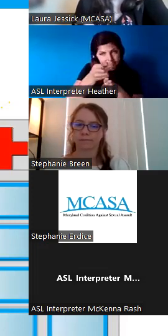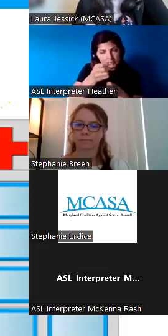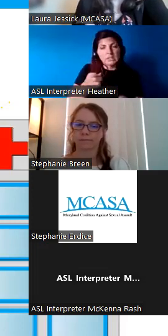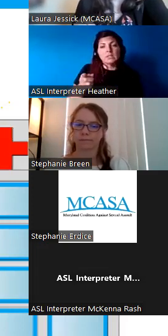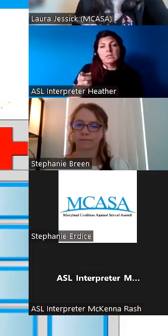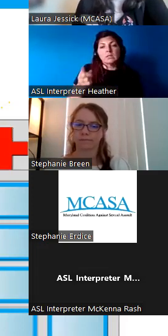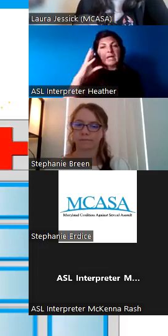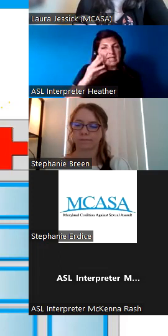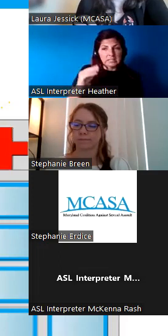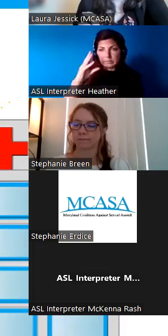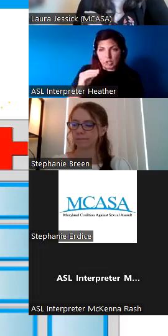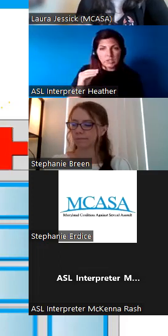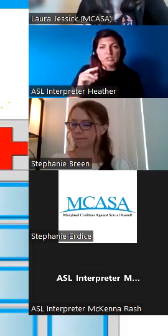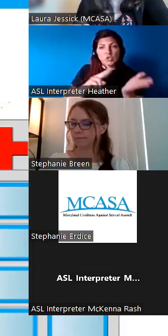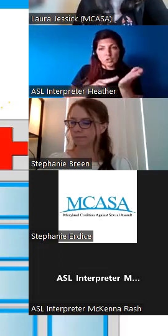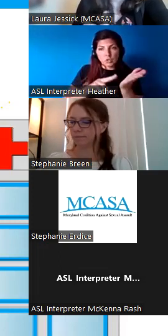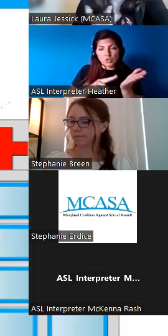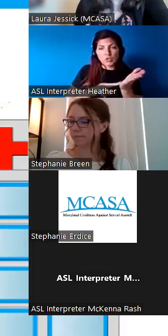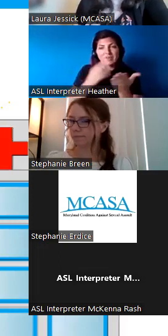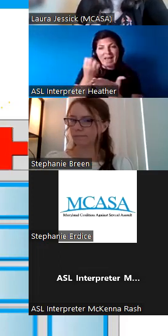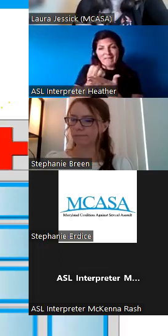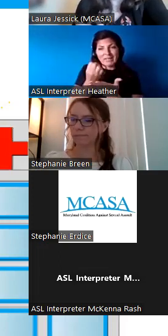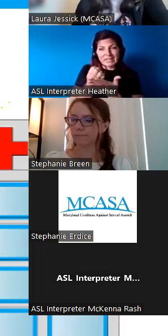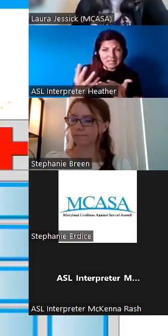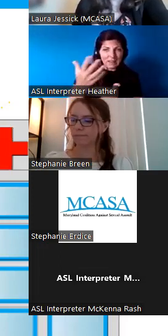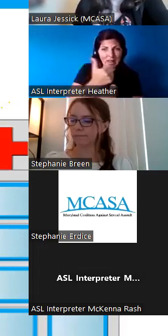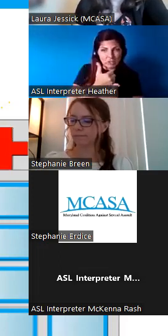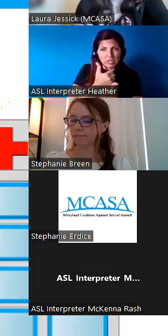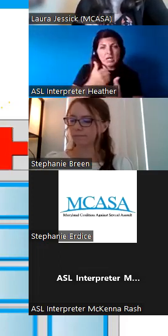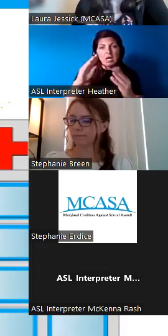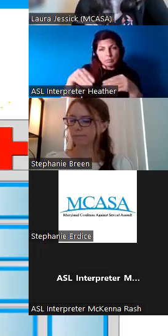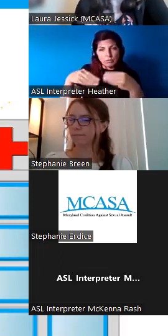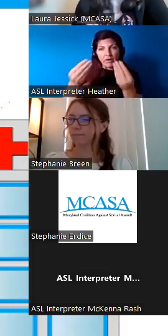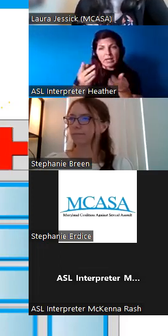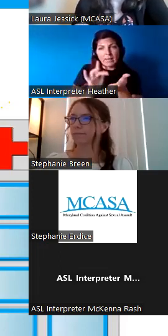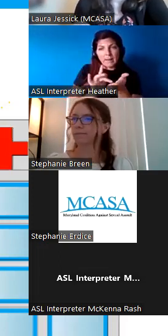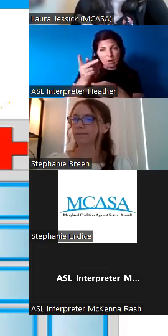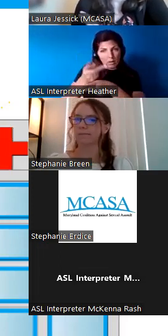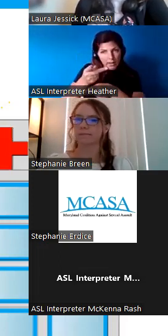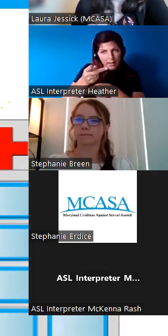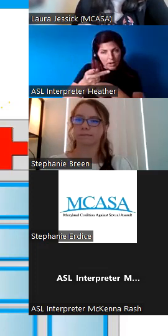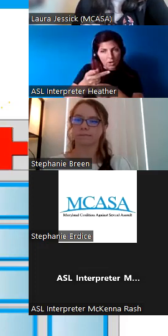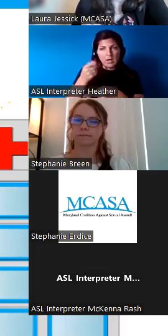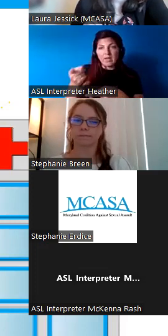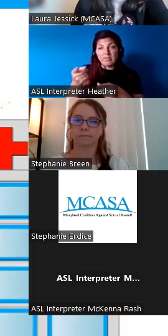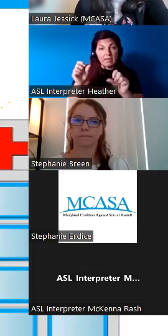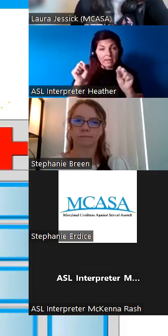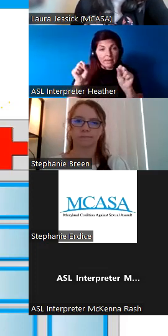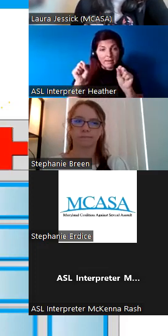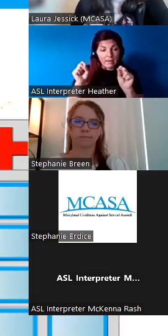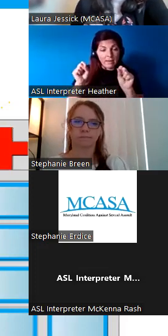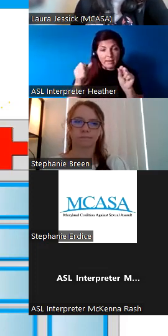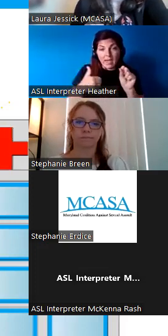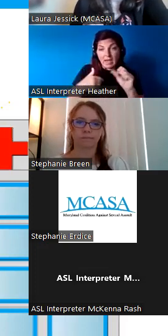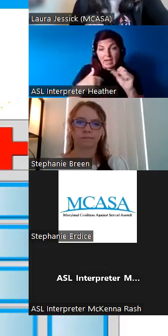are experienced in the field of evidence collection and providing that medical care. They complete extensive